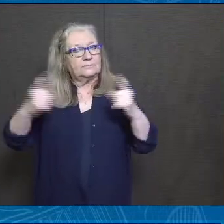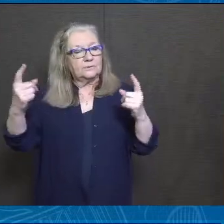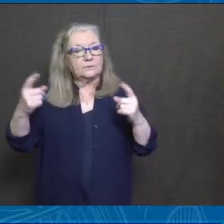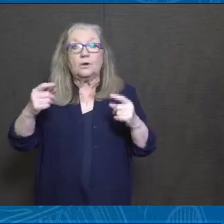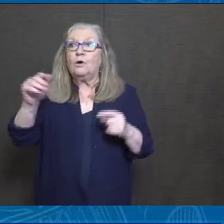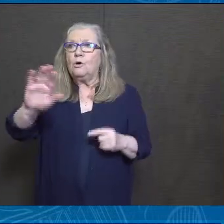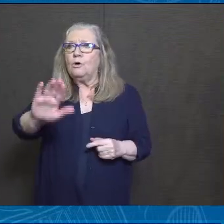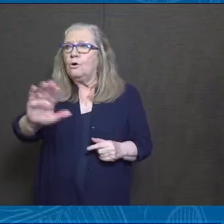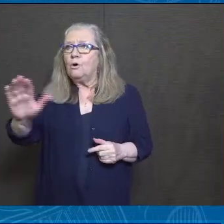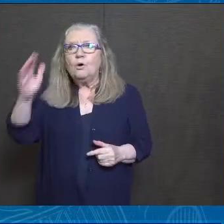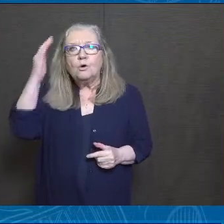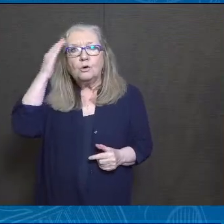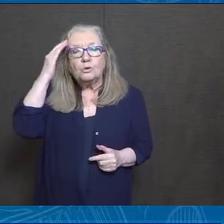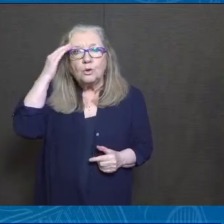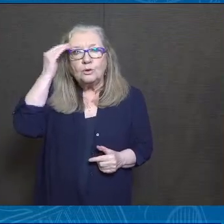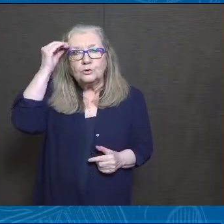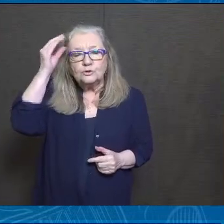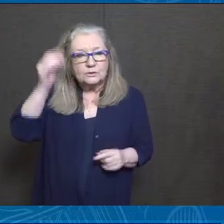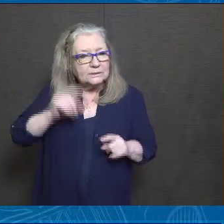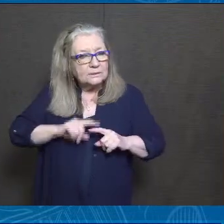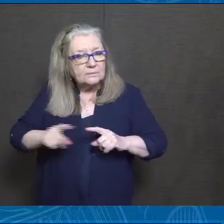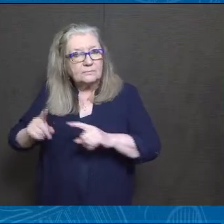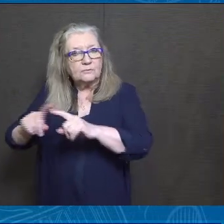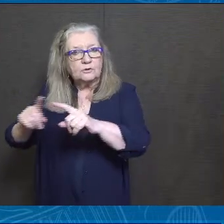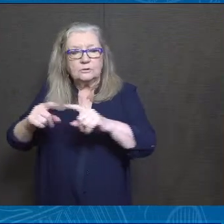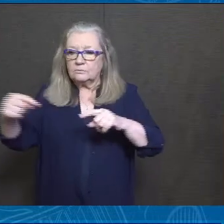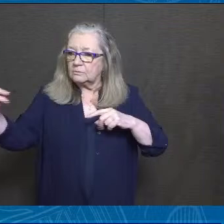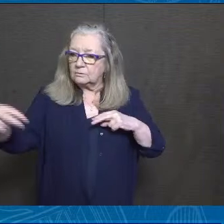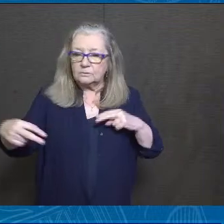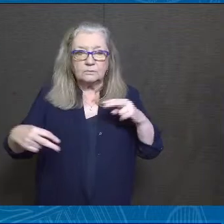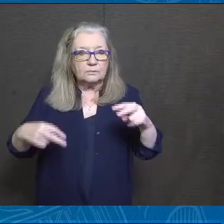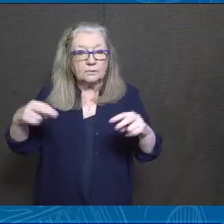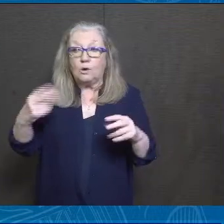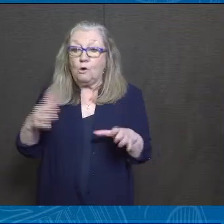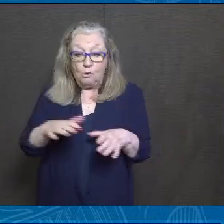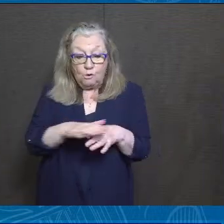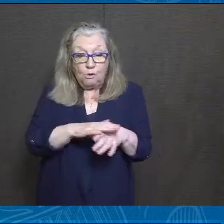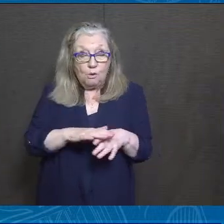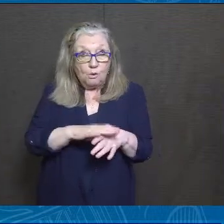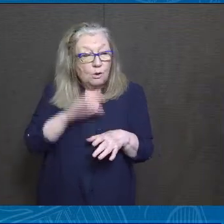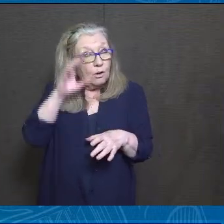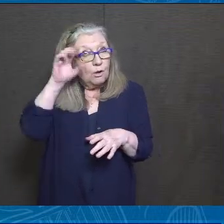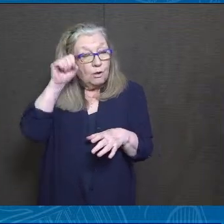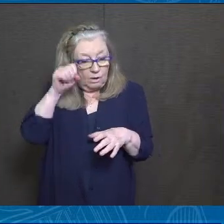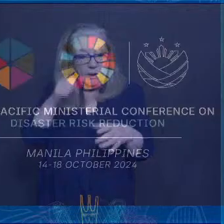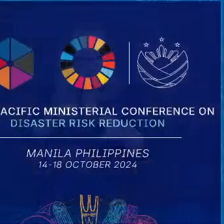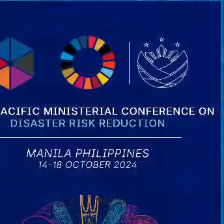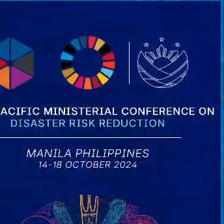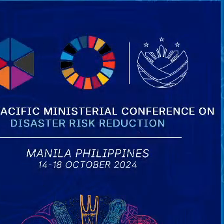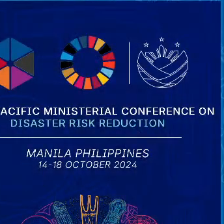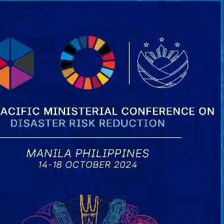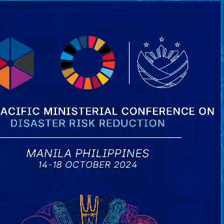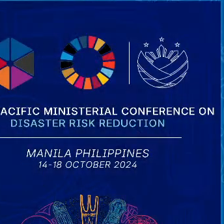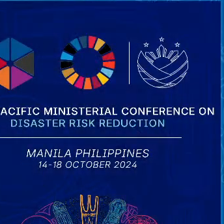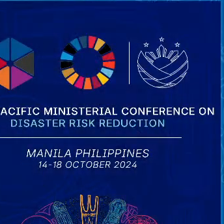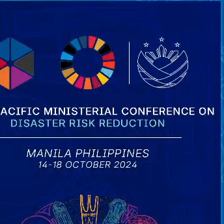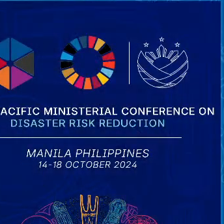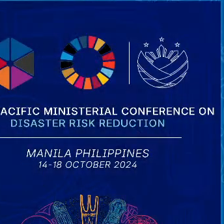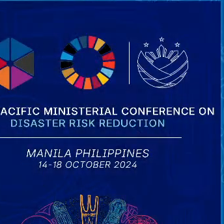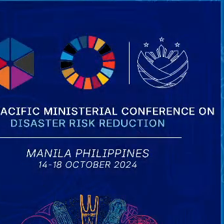maybe their knowledge systems that underpin those local contexts. And